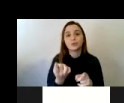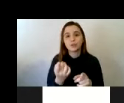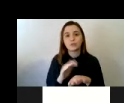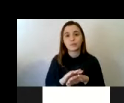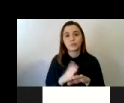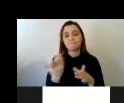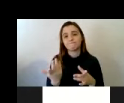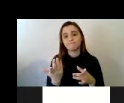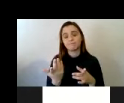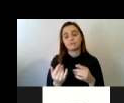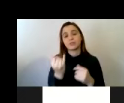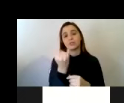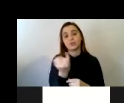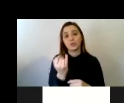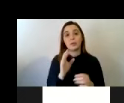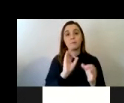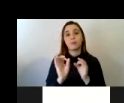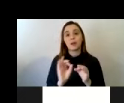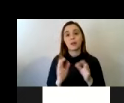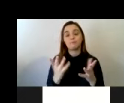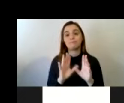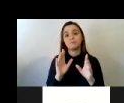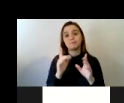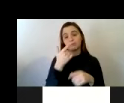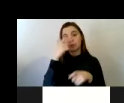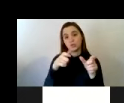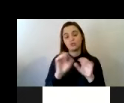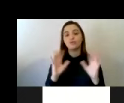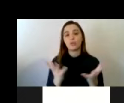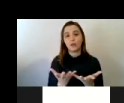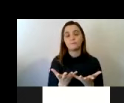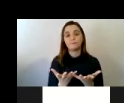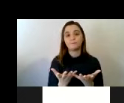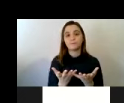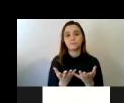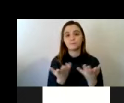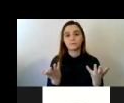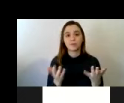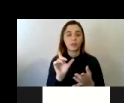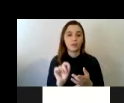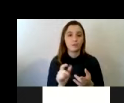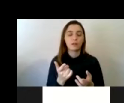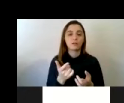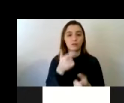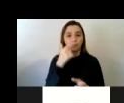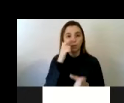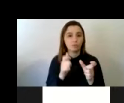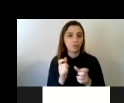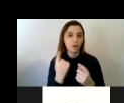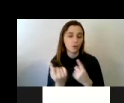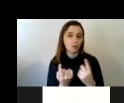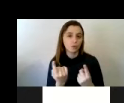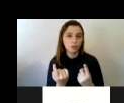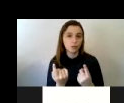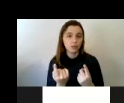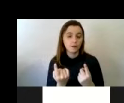the average. On the top of this, some members of these groups can be